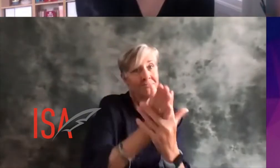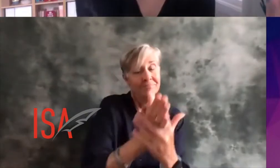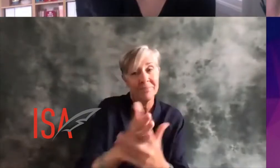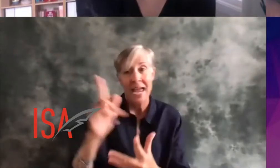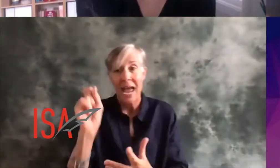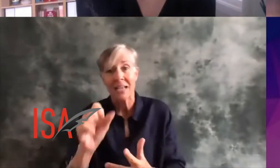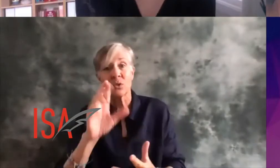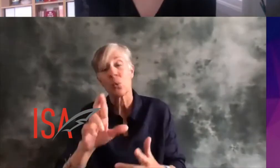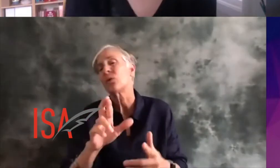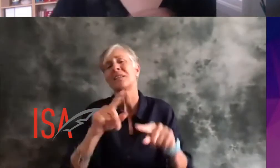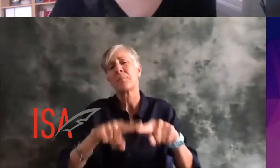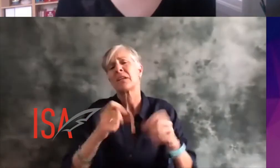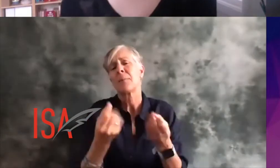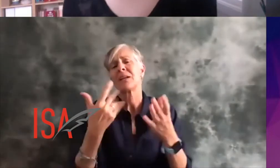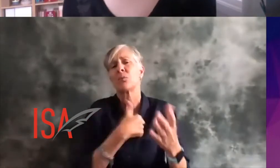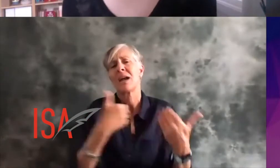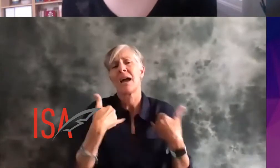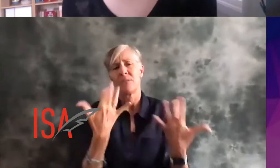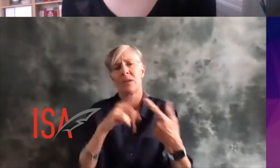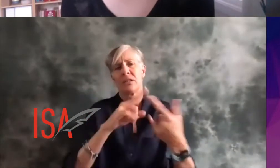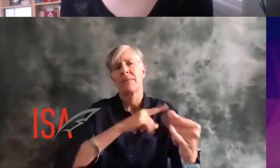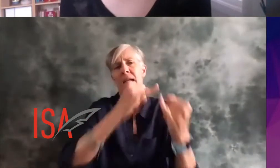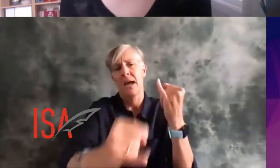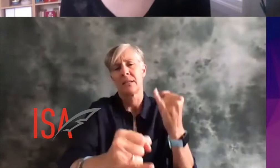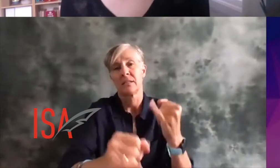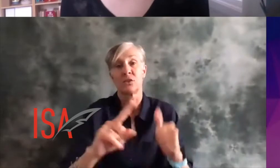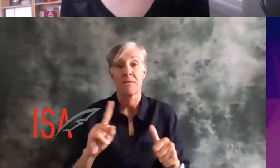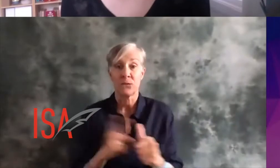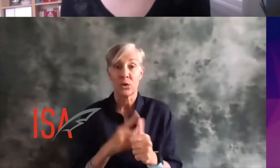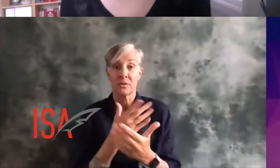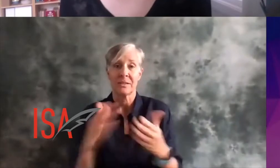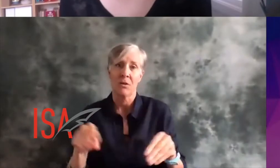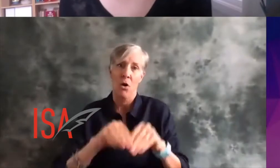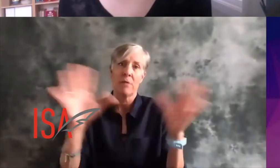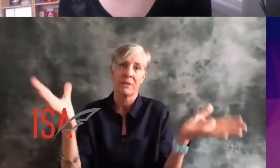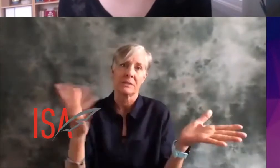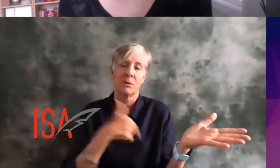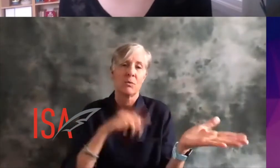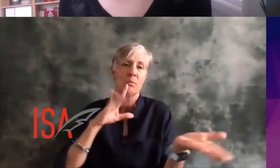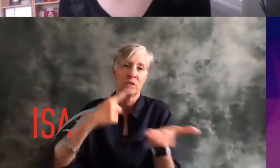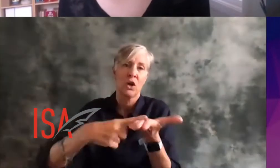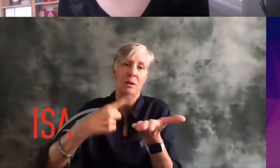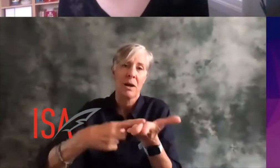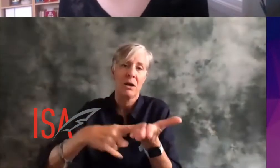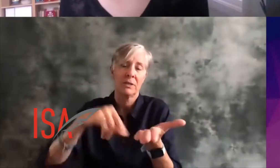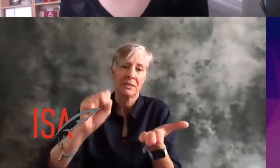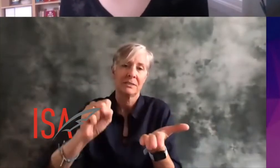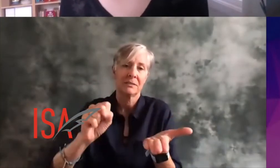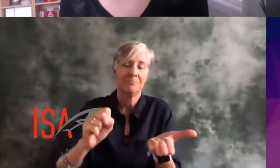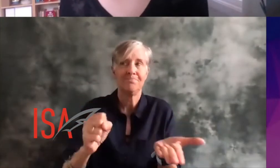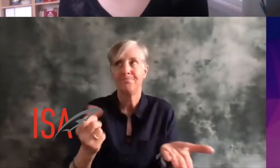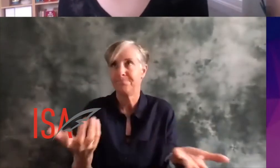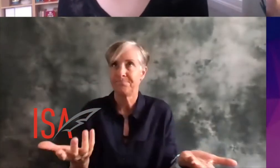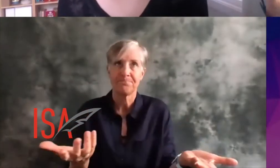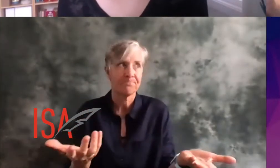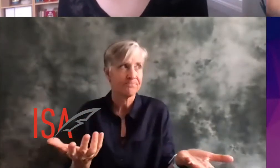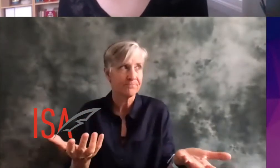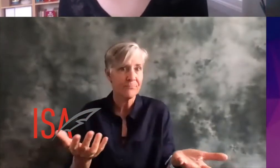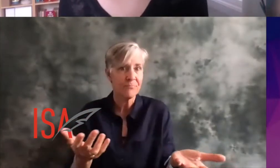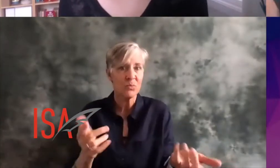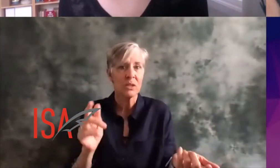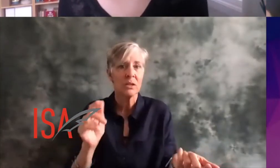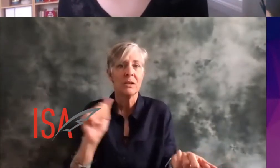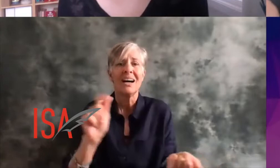how many we have and that kind of stuff. So the first thing, obviously, that we're going to talk about is there's a